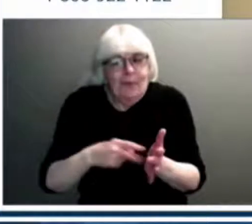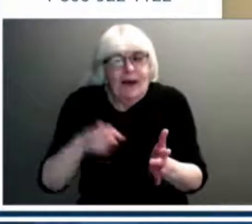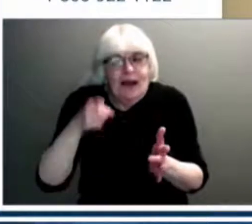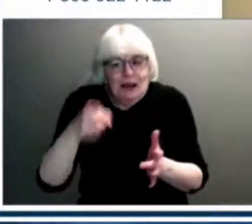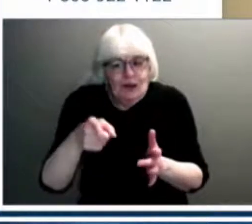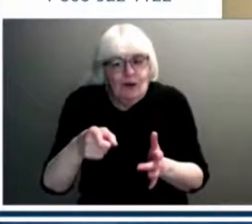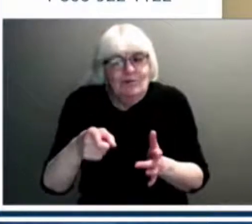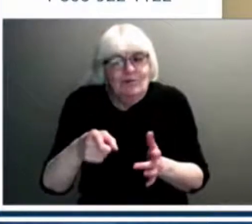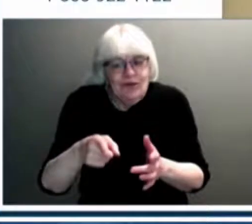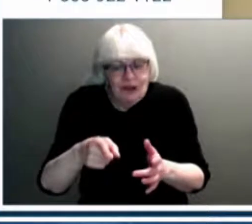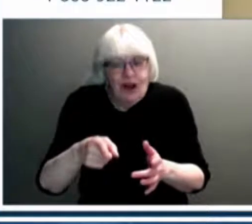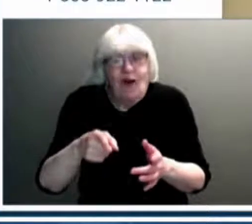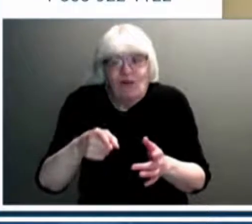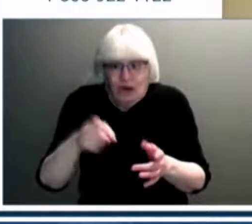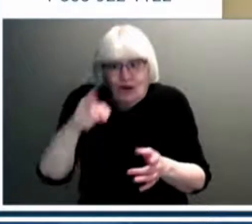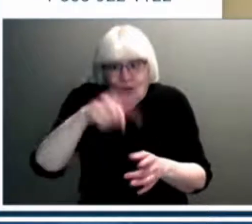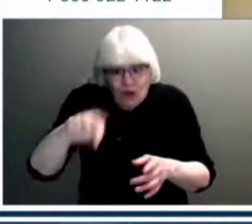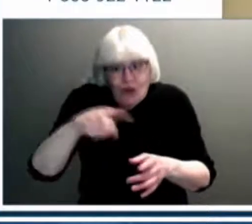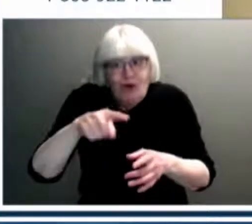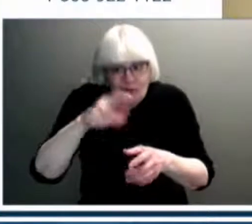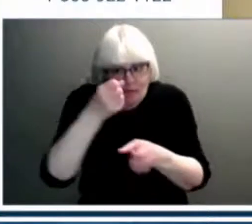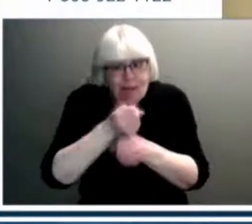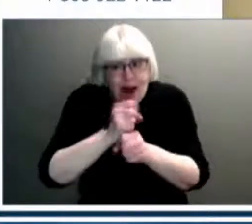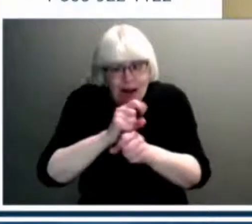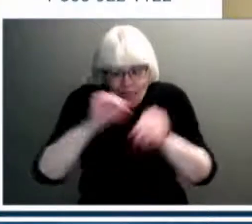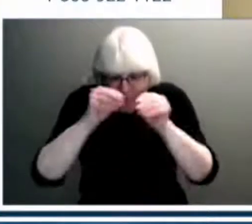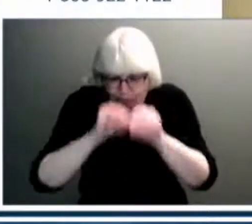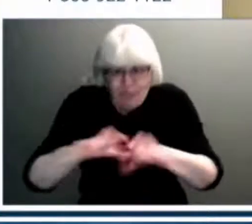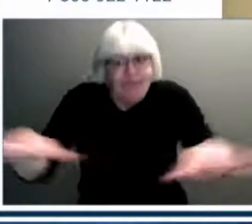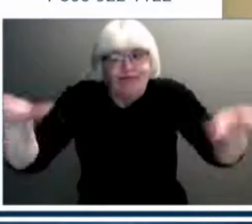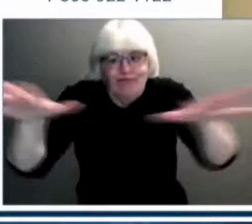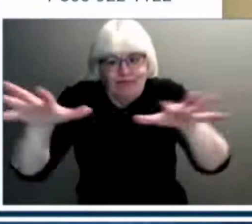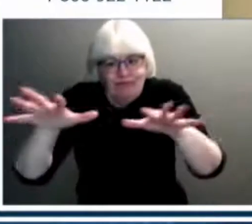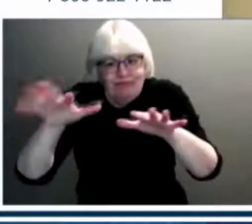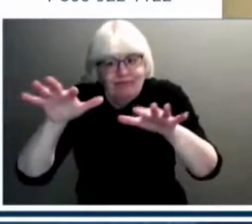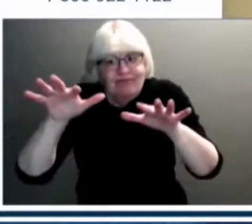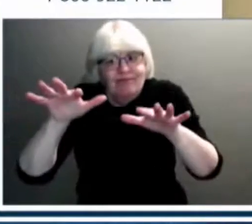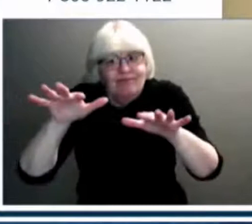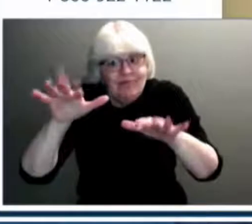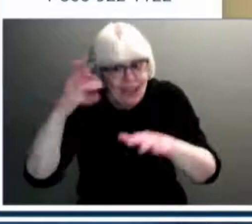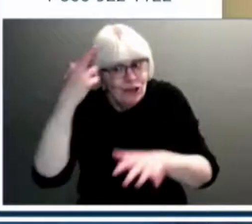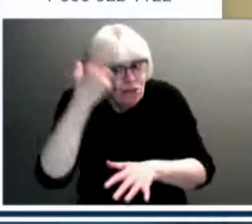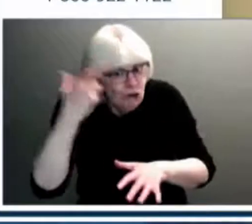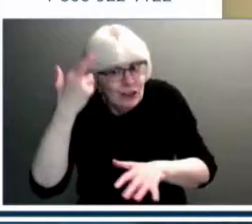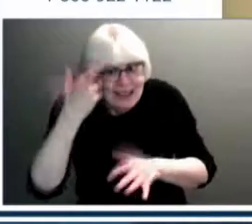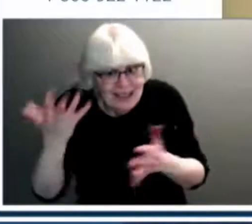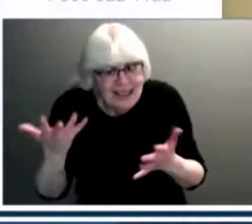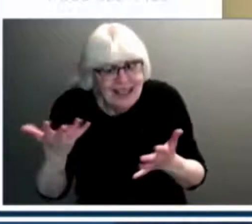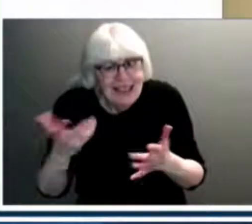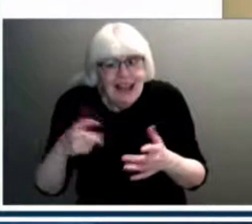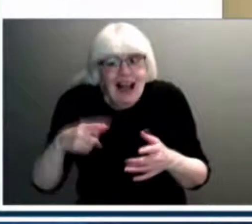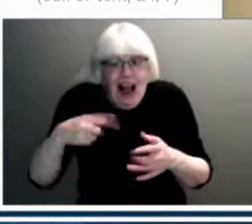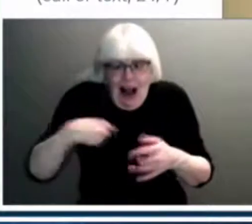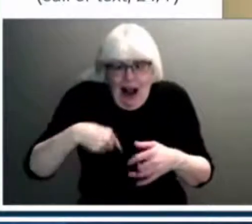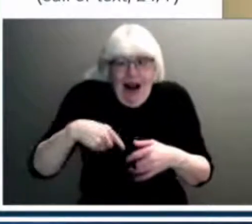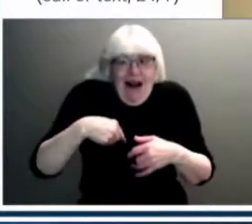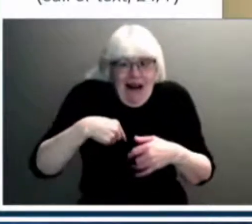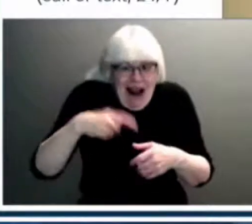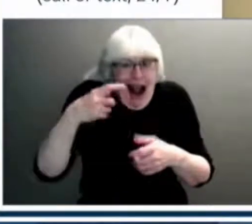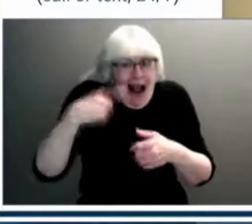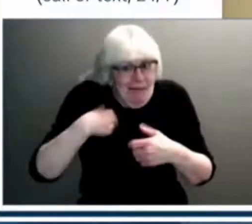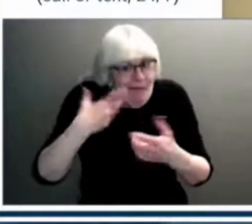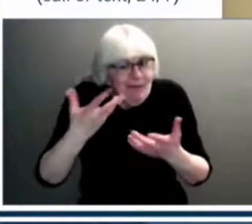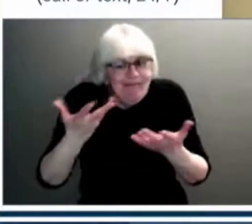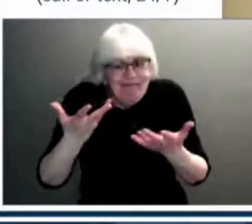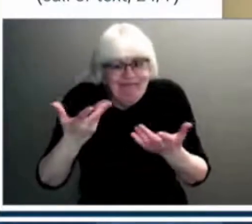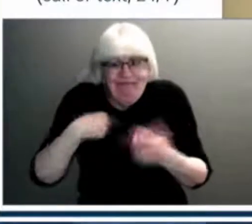You are contributing to the immense pressure on our healthcare system, and you're potentially putting someone you know and love at risk. None